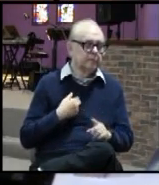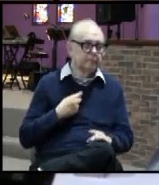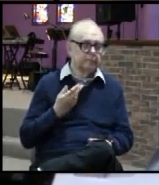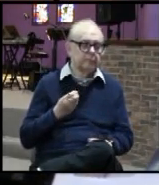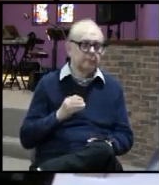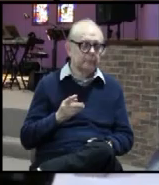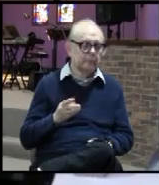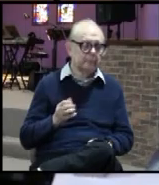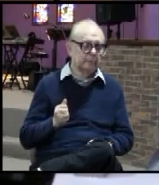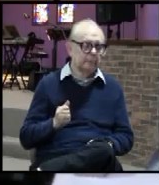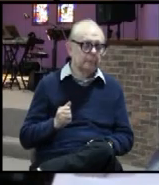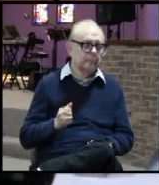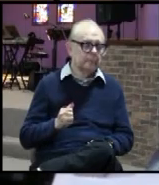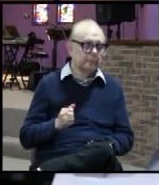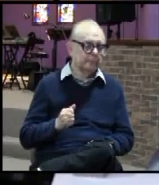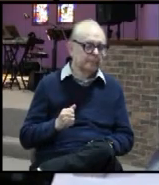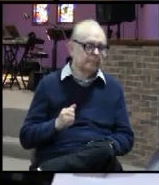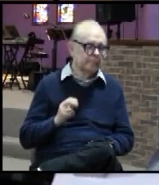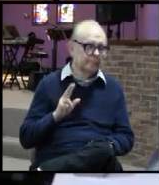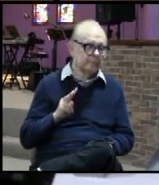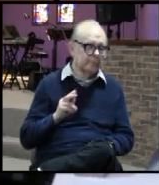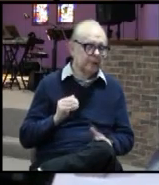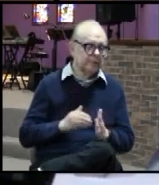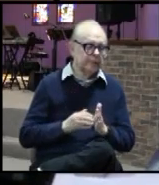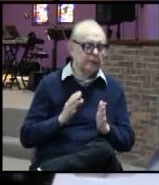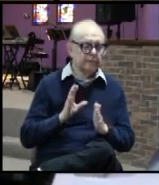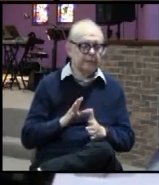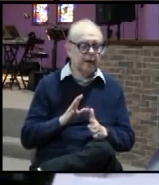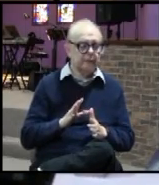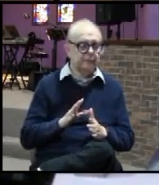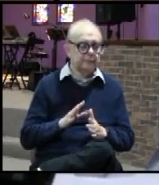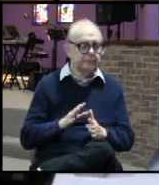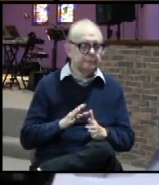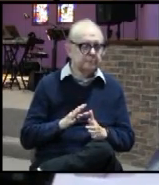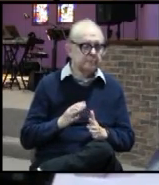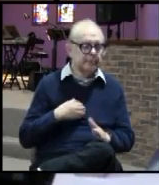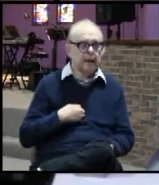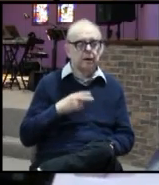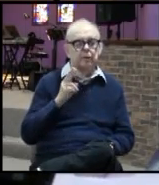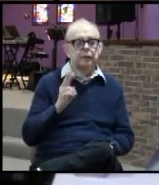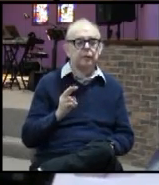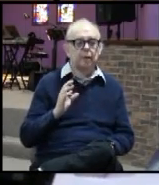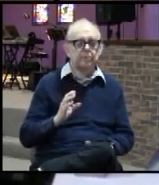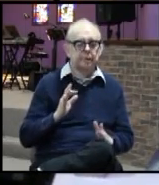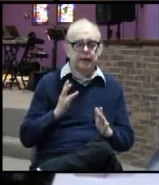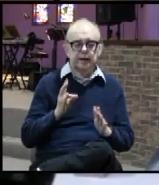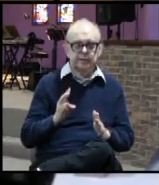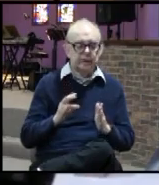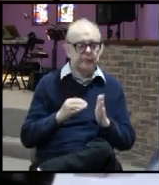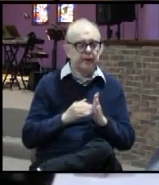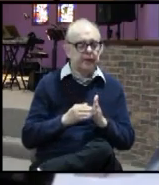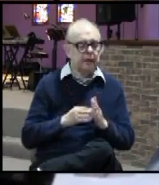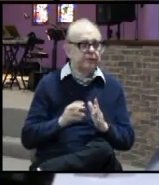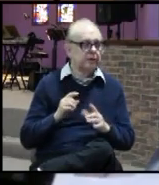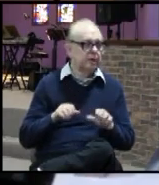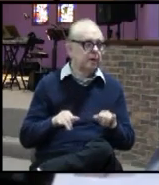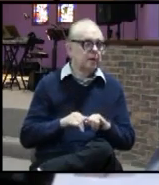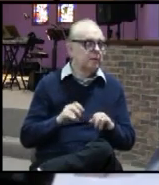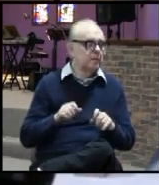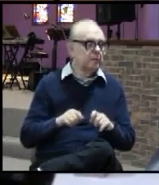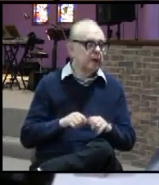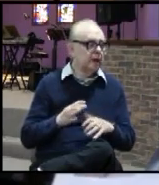bought in 2005. It is now 10 years old. It has got 270,000 miles on it. My wife says, when are you going to trade it in? I am